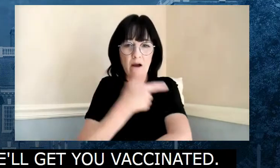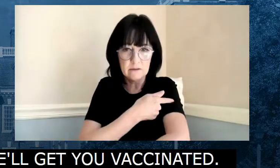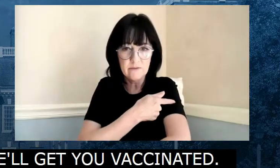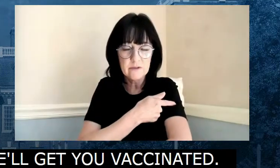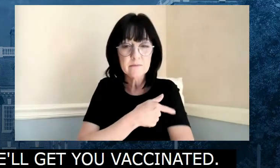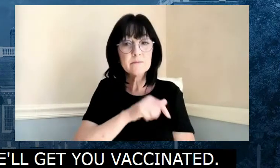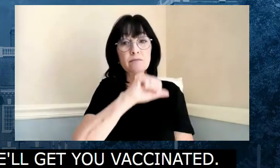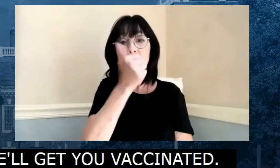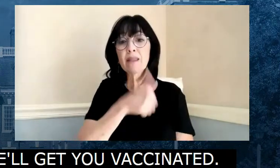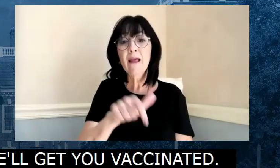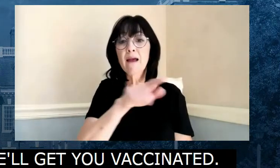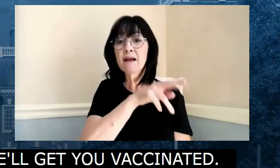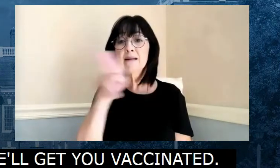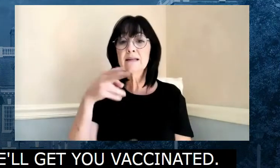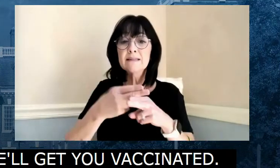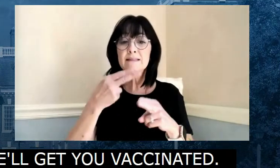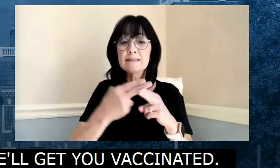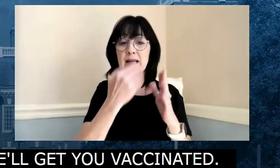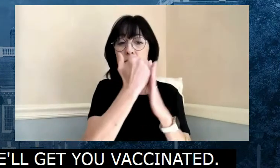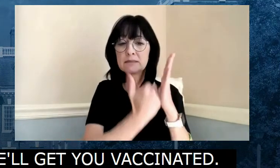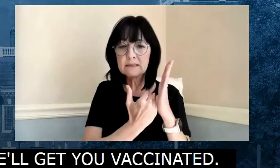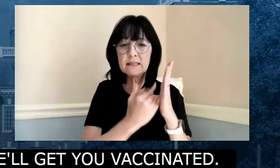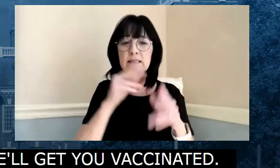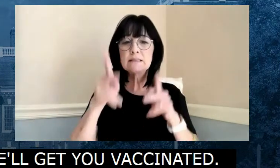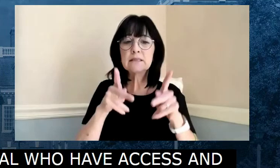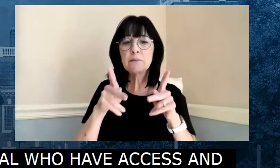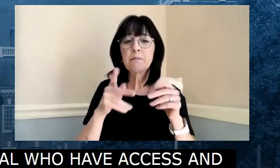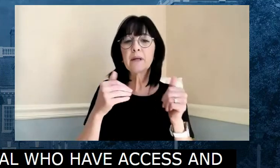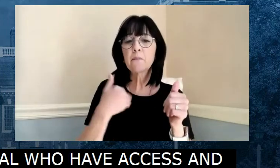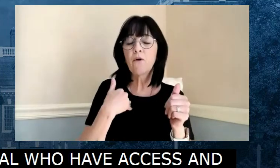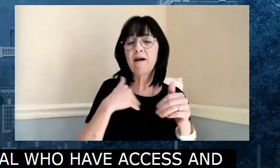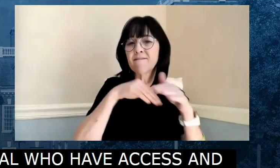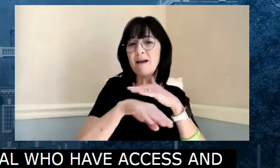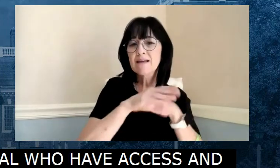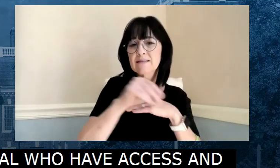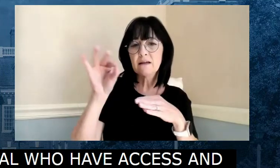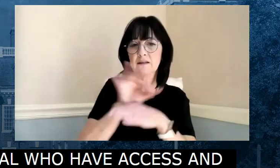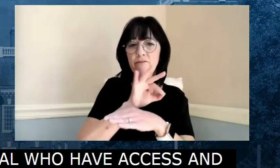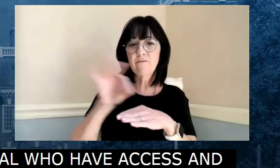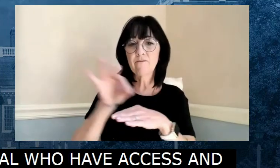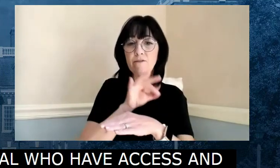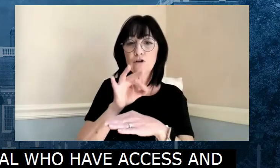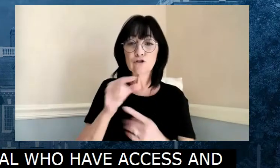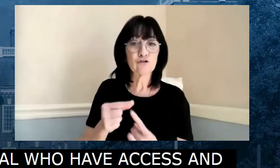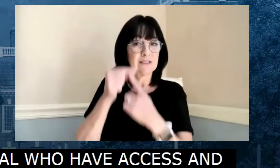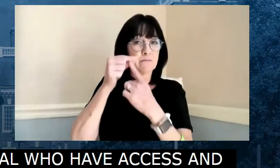needs, if you go to de.gov/COVID vaccine, you can get more information.